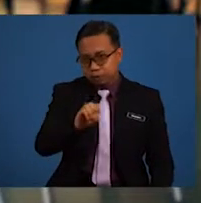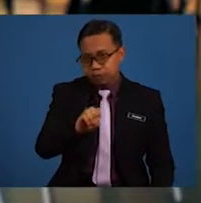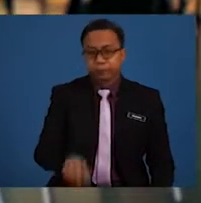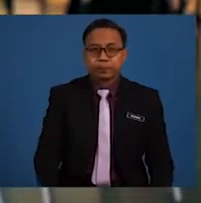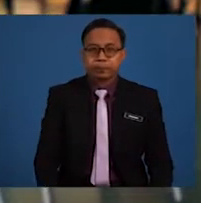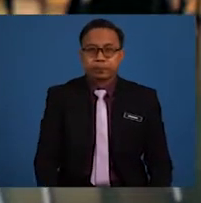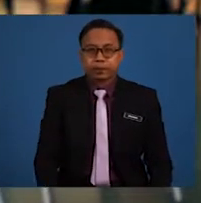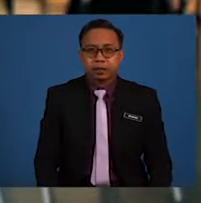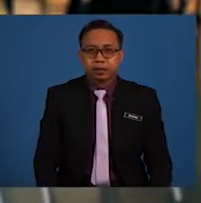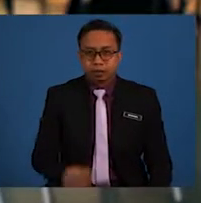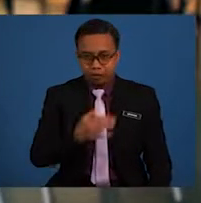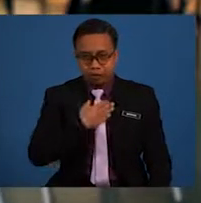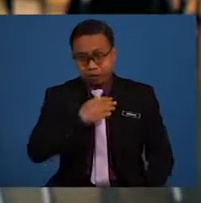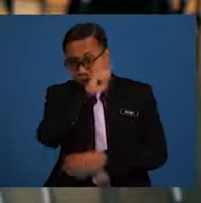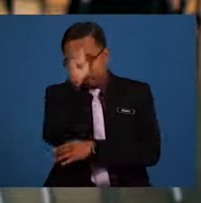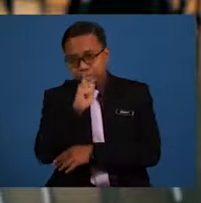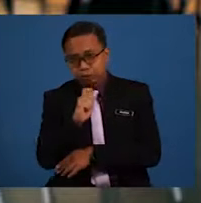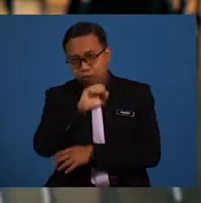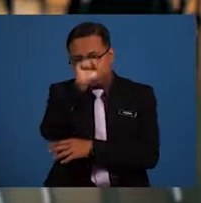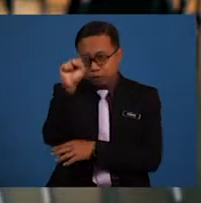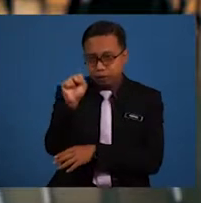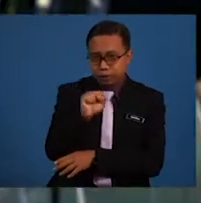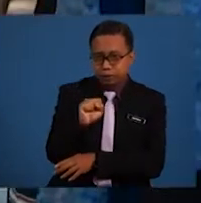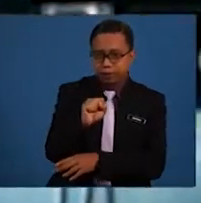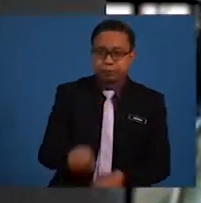let me ask you a question.